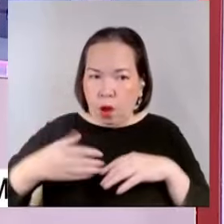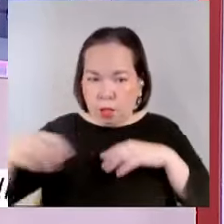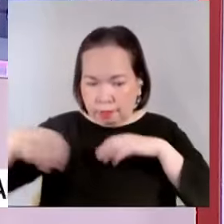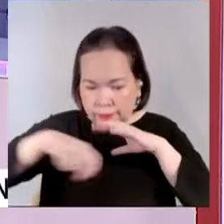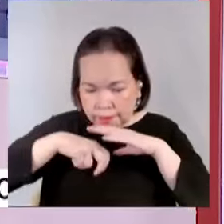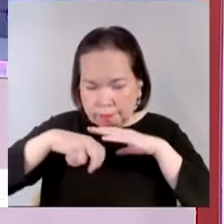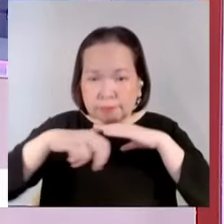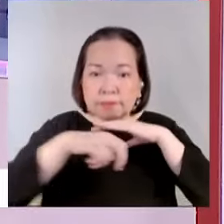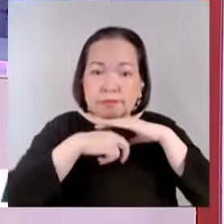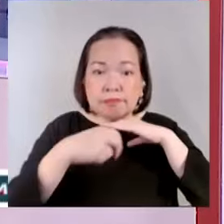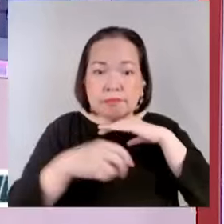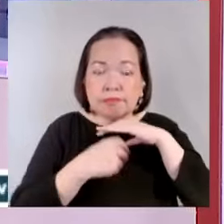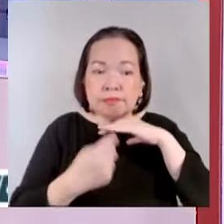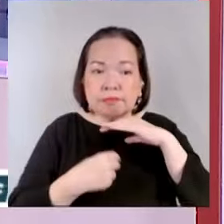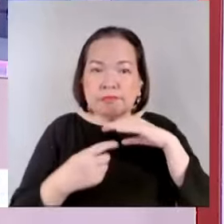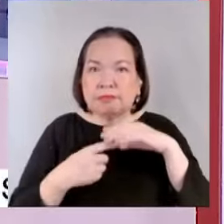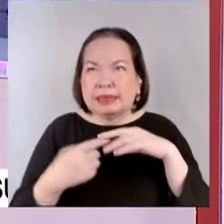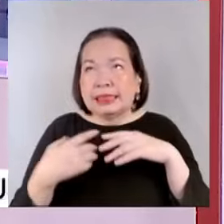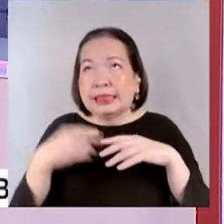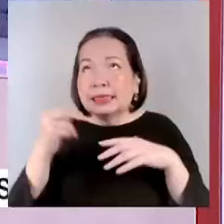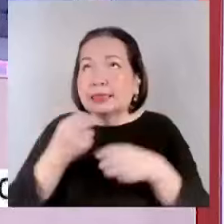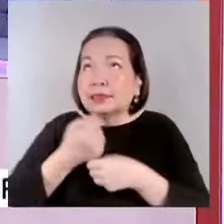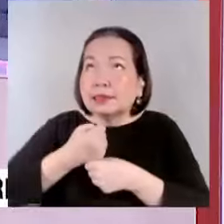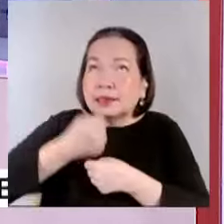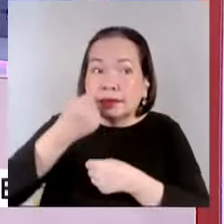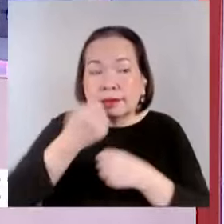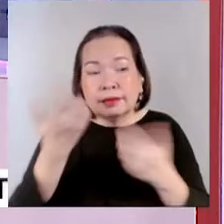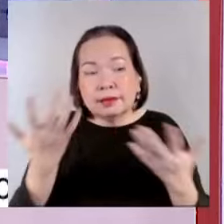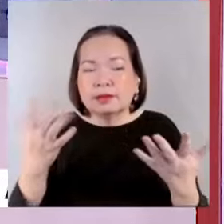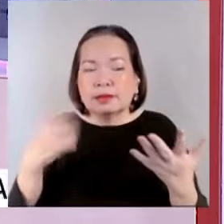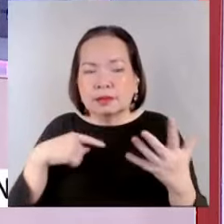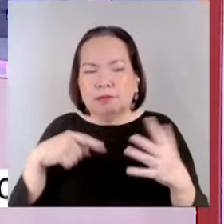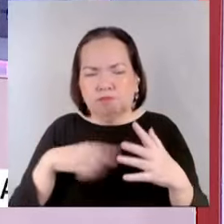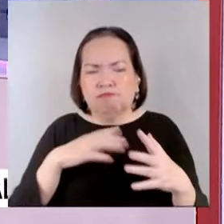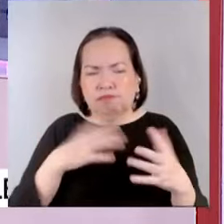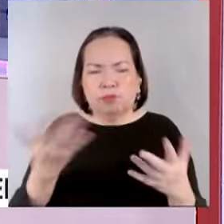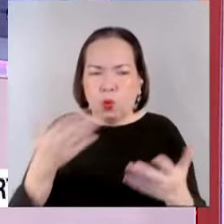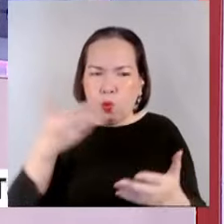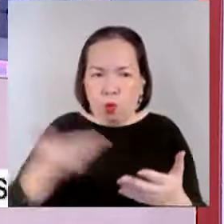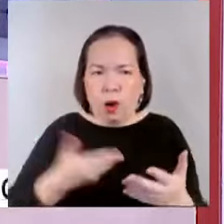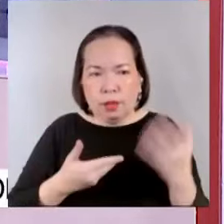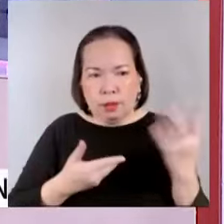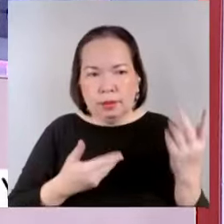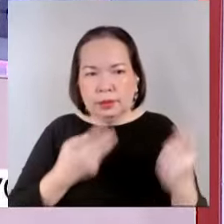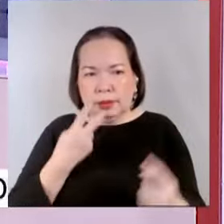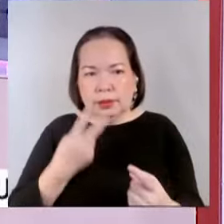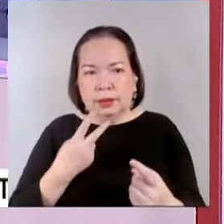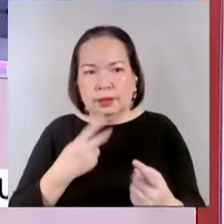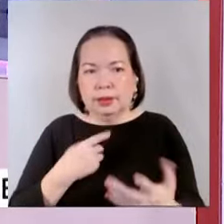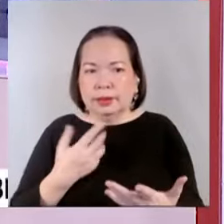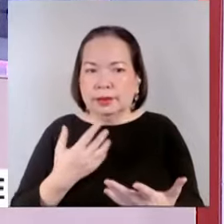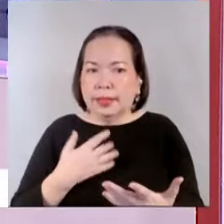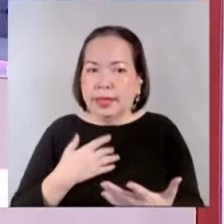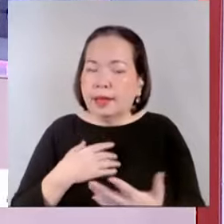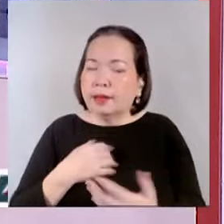shelter from heavy rainfall and flooding. Our correspondent Jeffrey Arnaiz now joins us to tell us more about this. Jeffrey, go